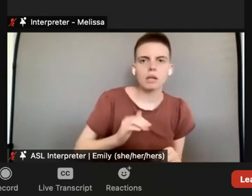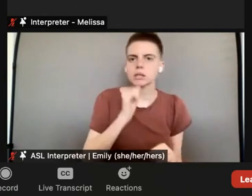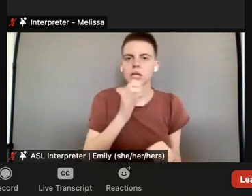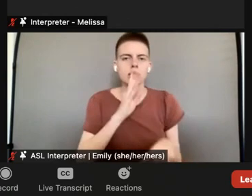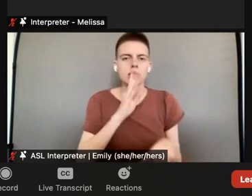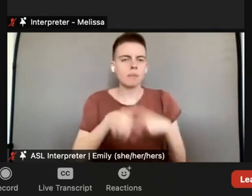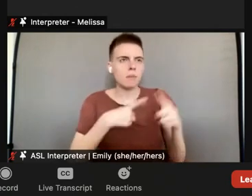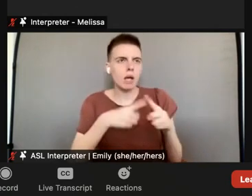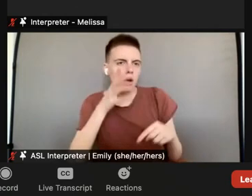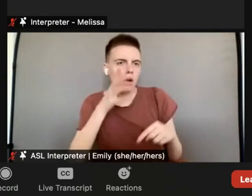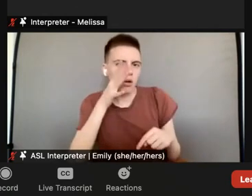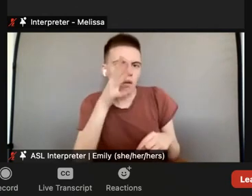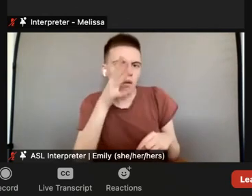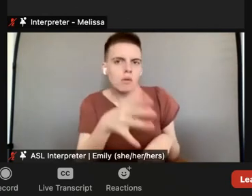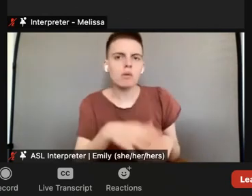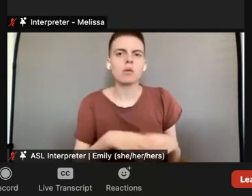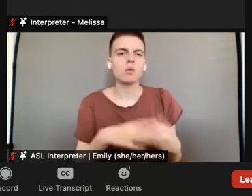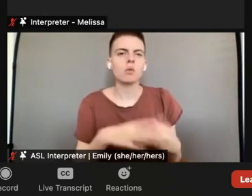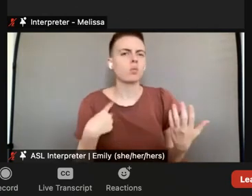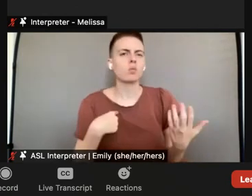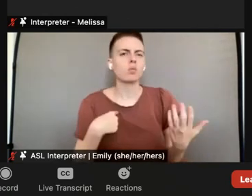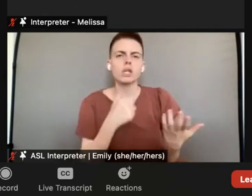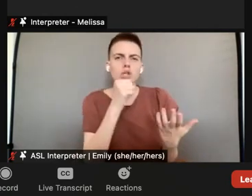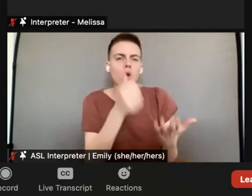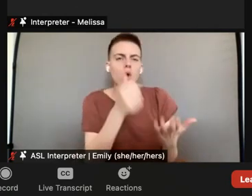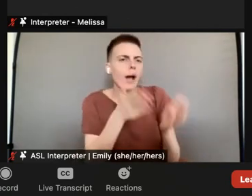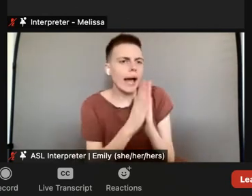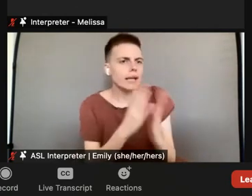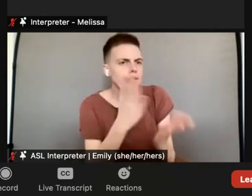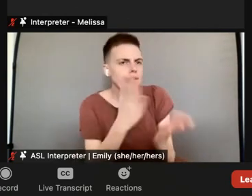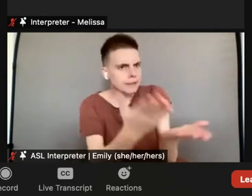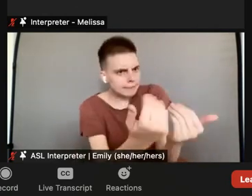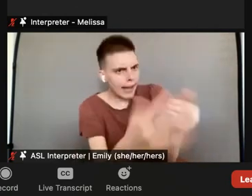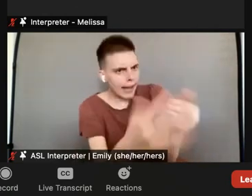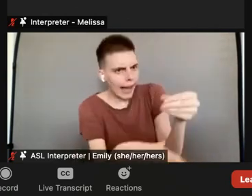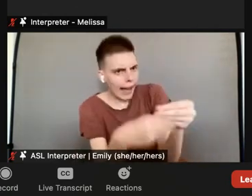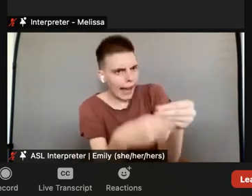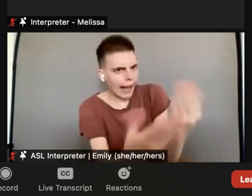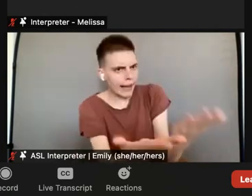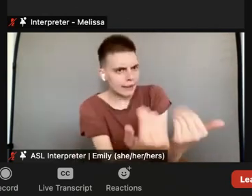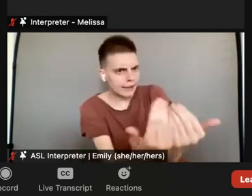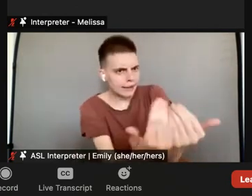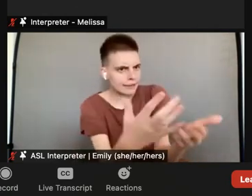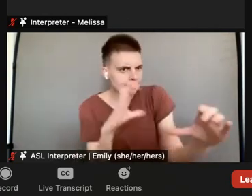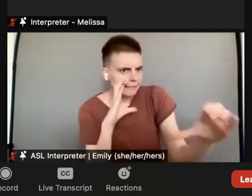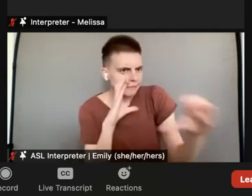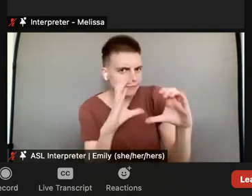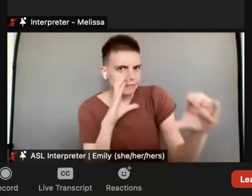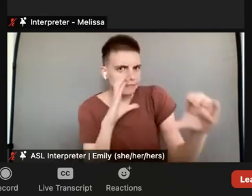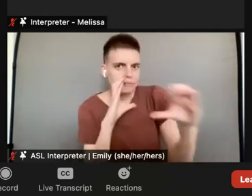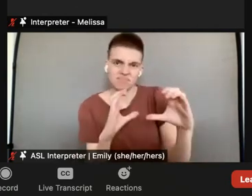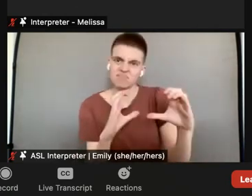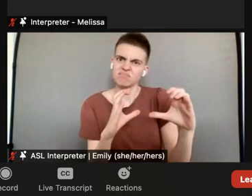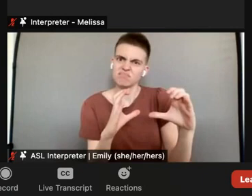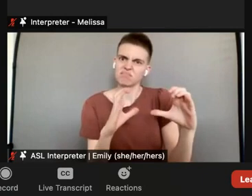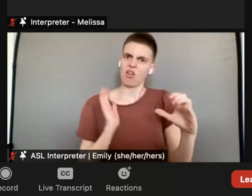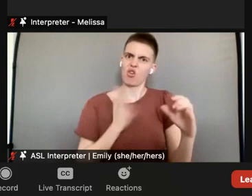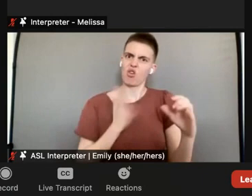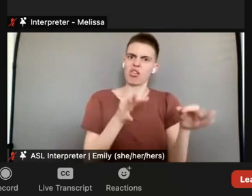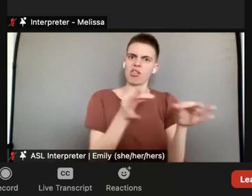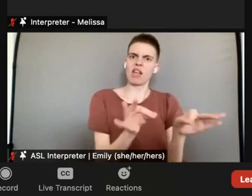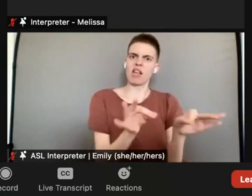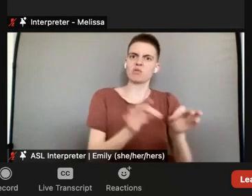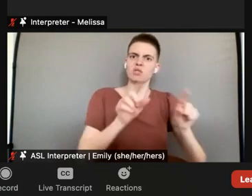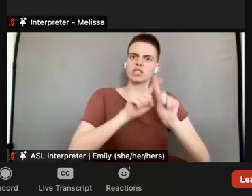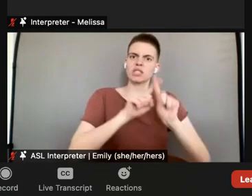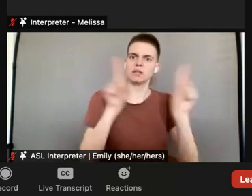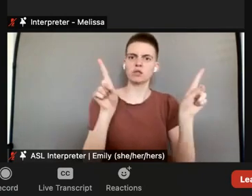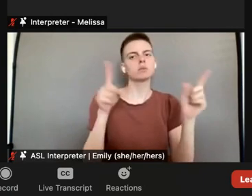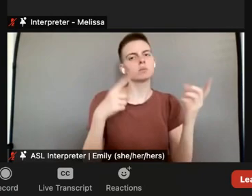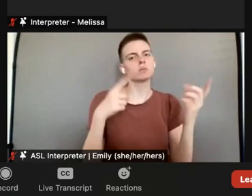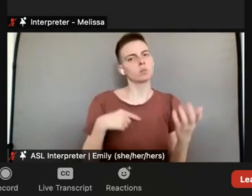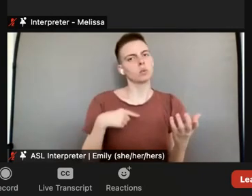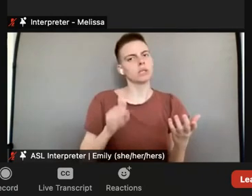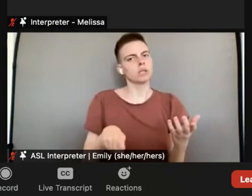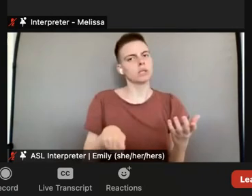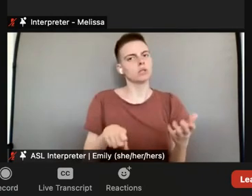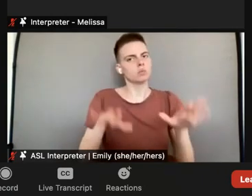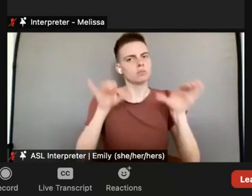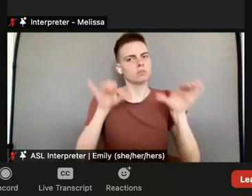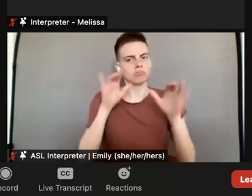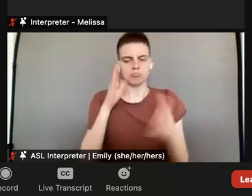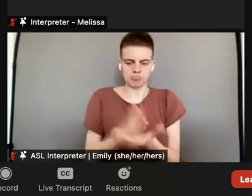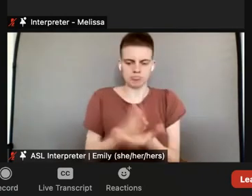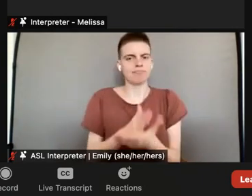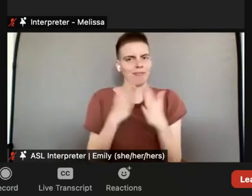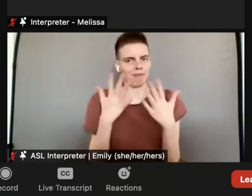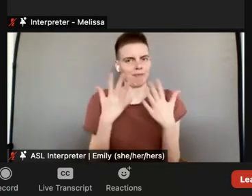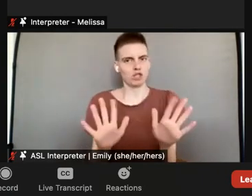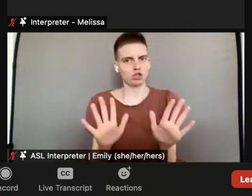we don't ask for personal contributions. That's what we do. That's what we need to stop doing. So a